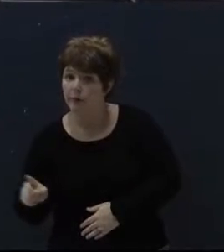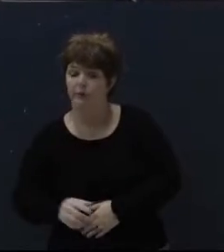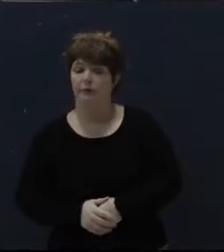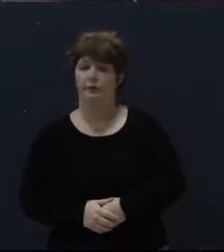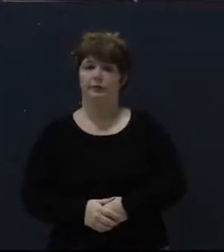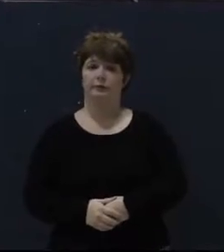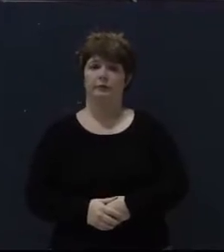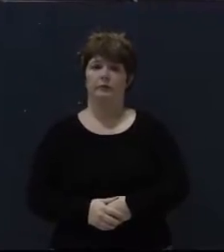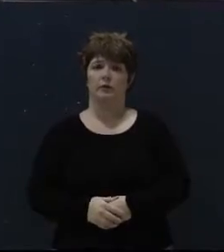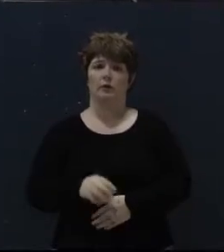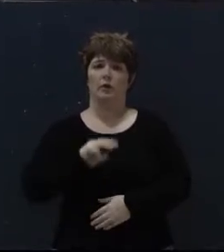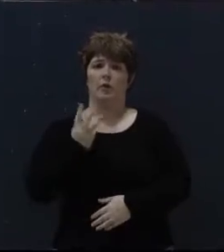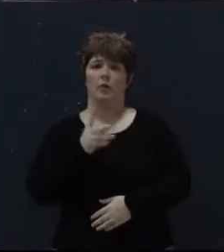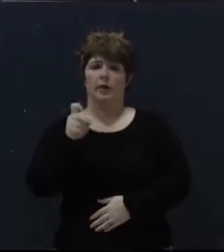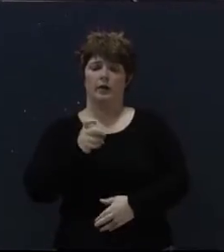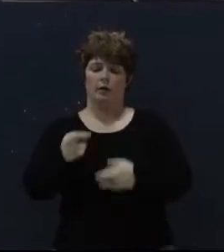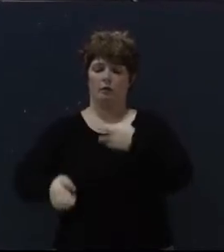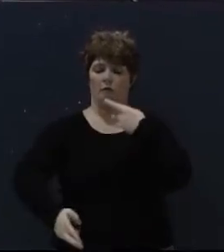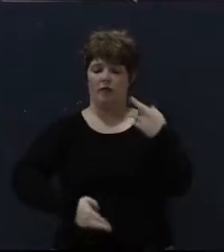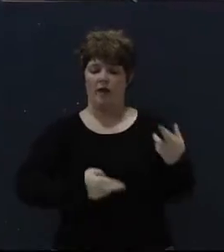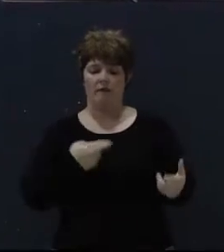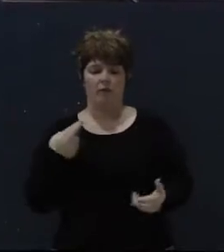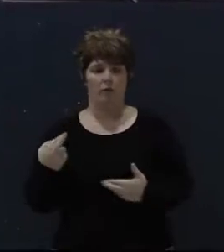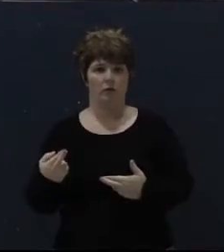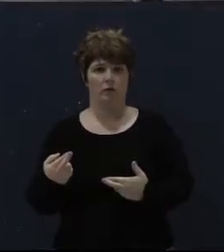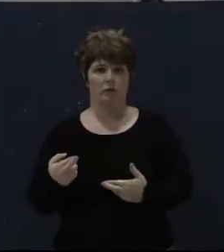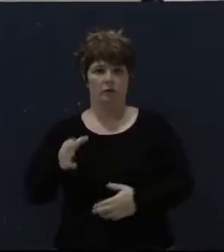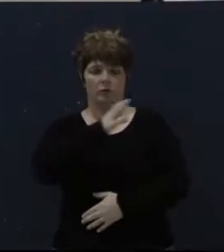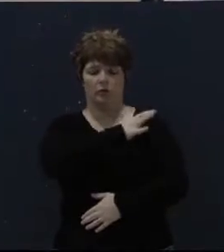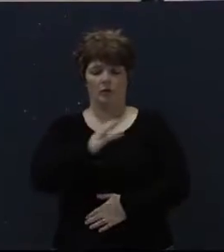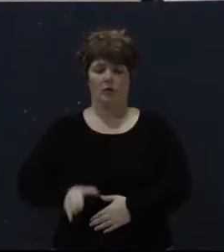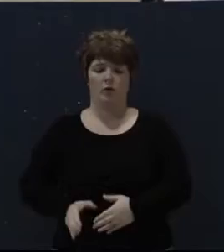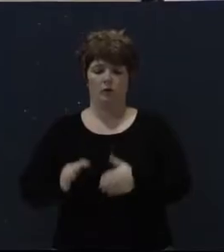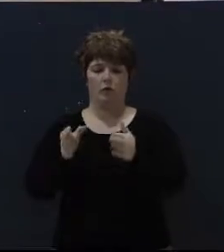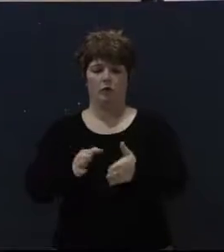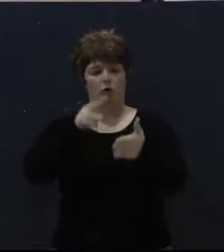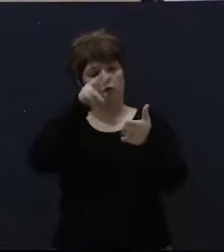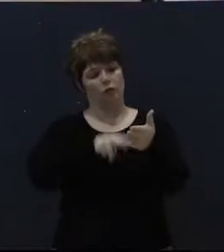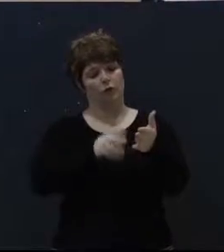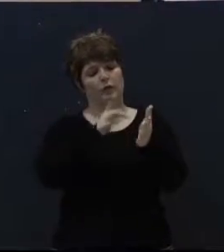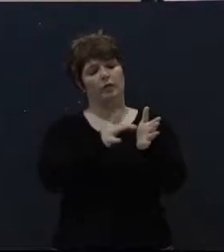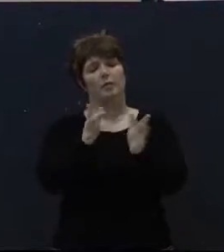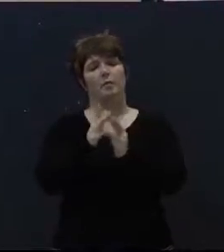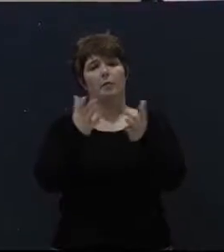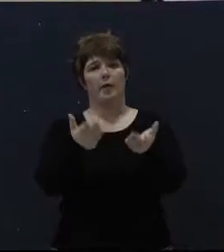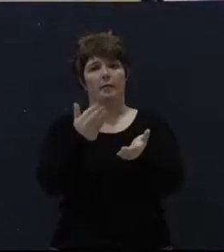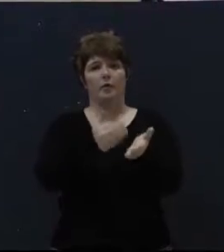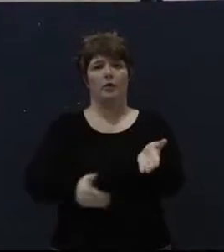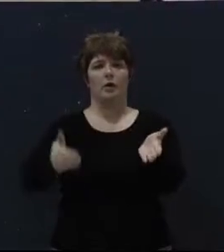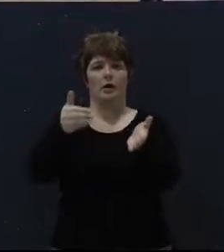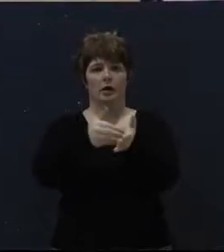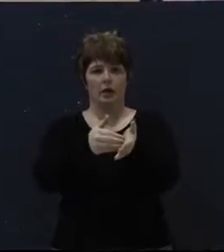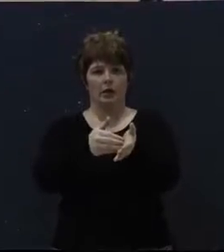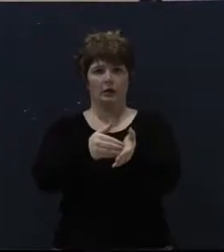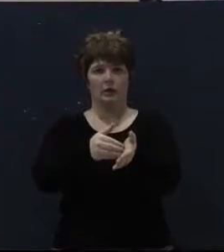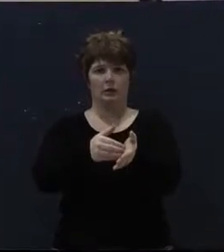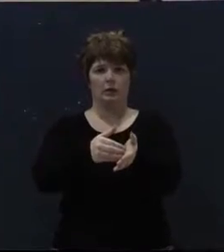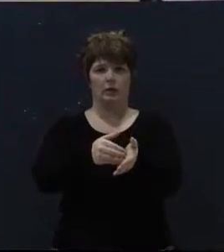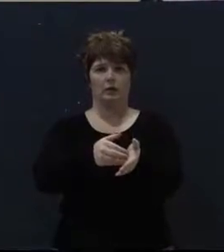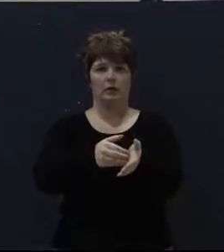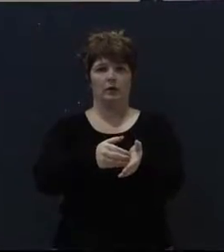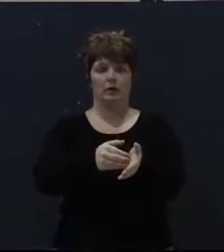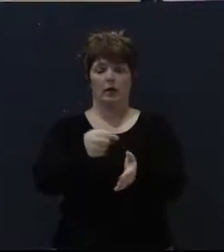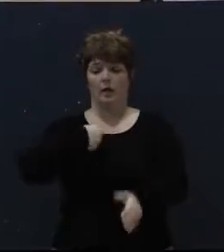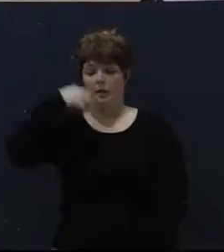You know what we need a revival of? We need a revival of Christians reading the Bible again. We need a revival of Christians. Am